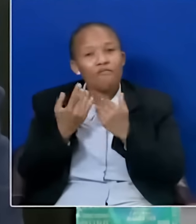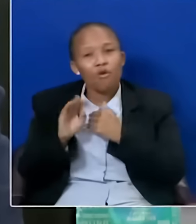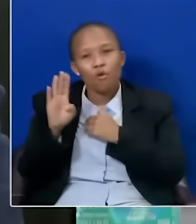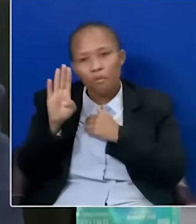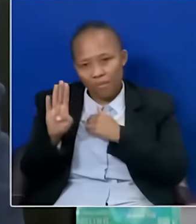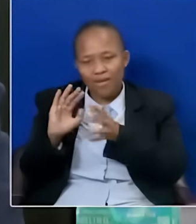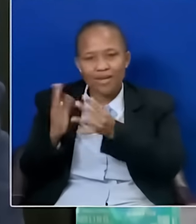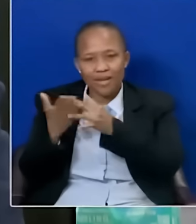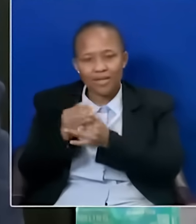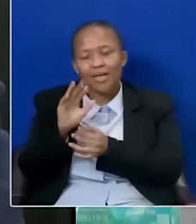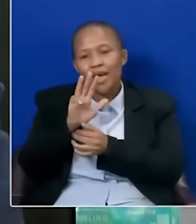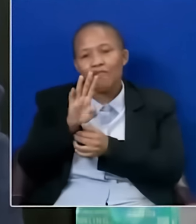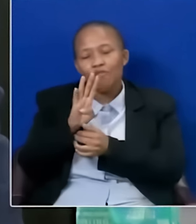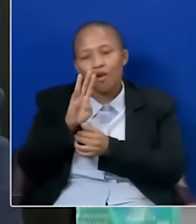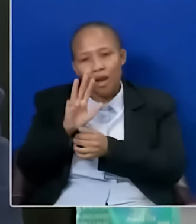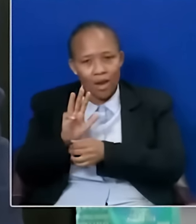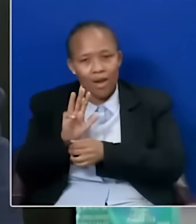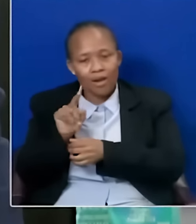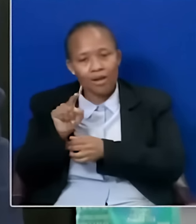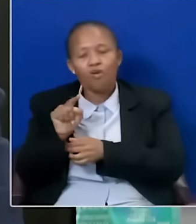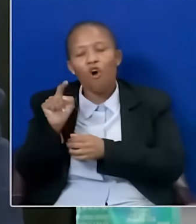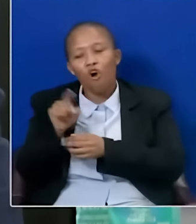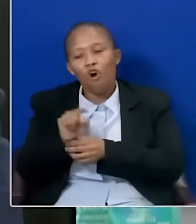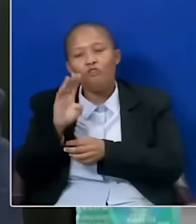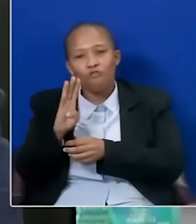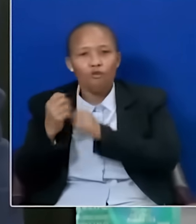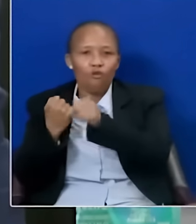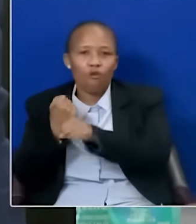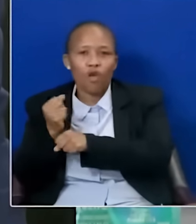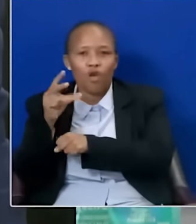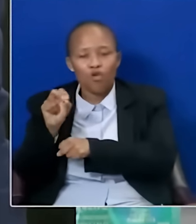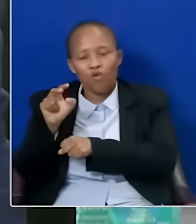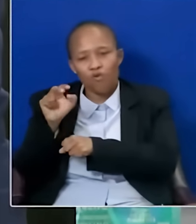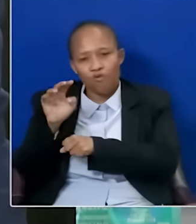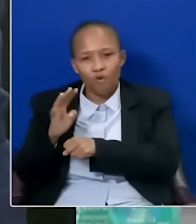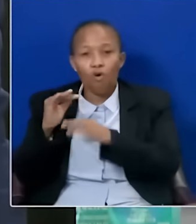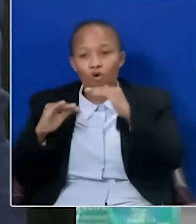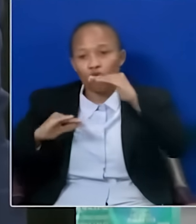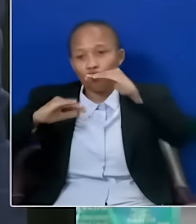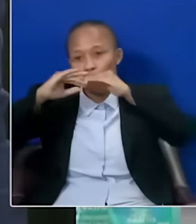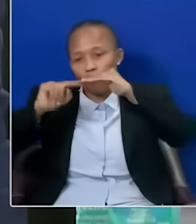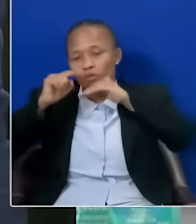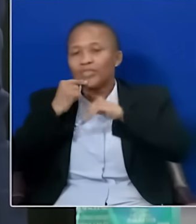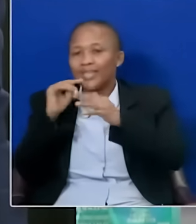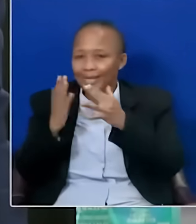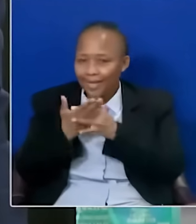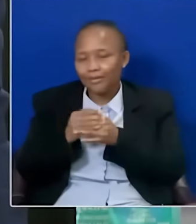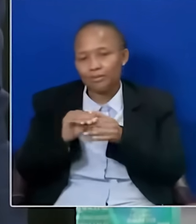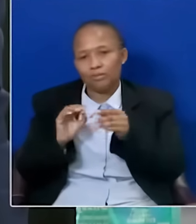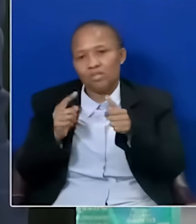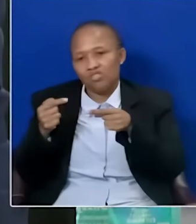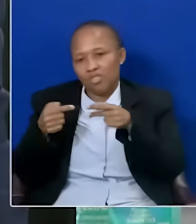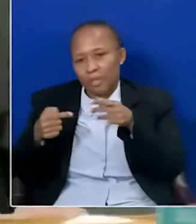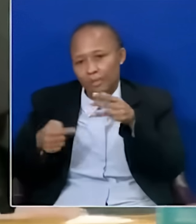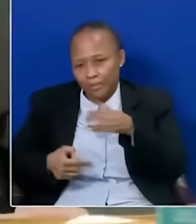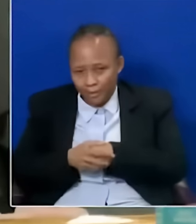4 of 2024. At the top where it says case details. And if I understood your